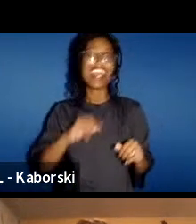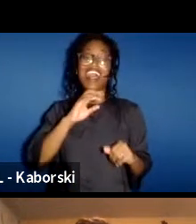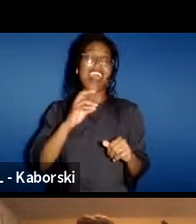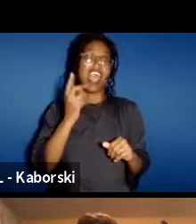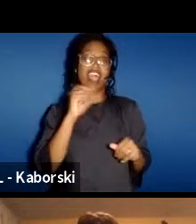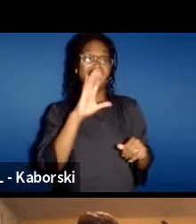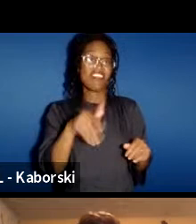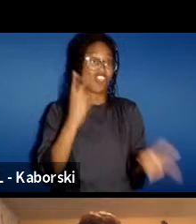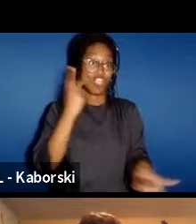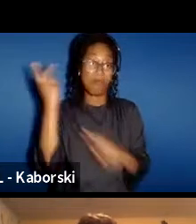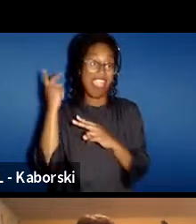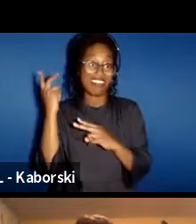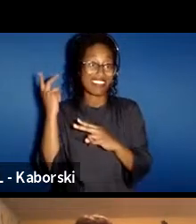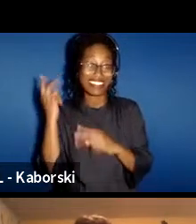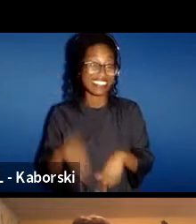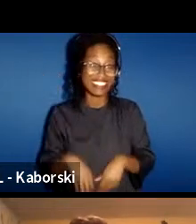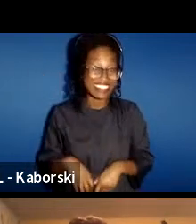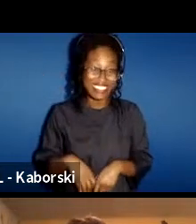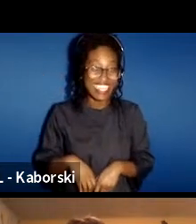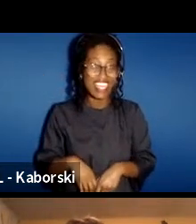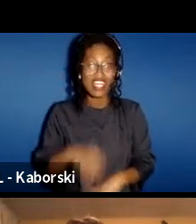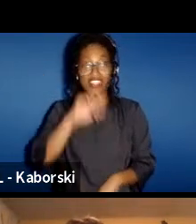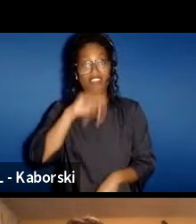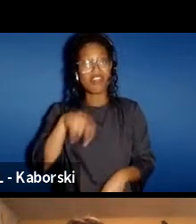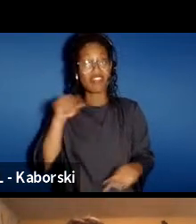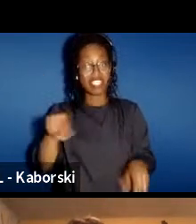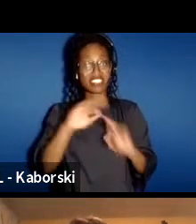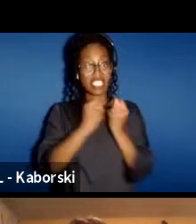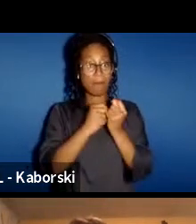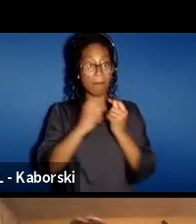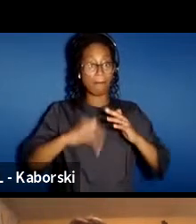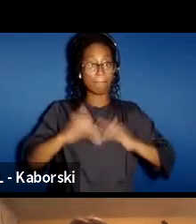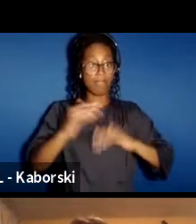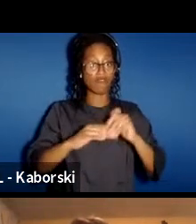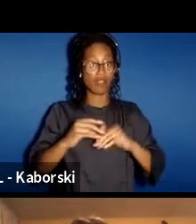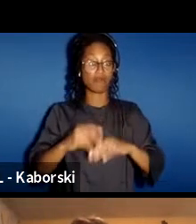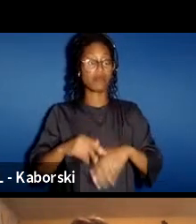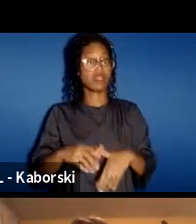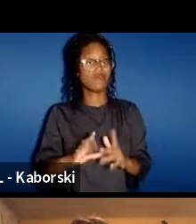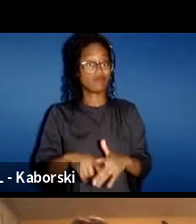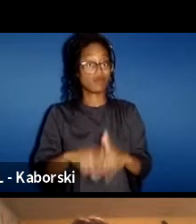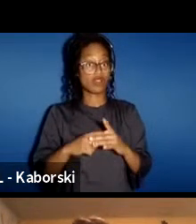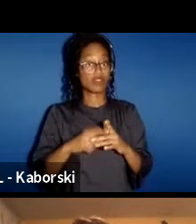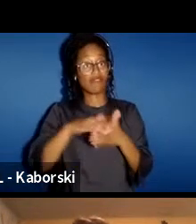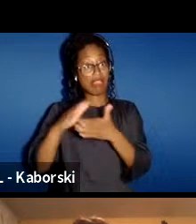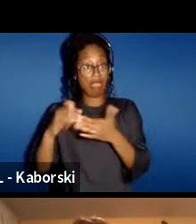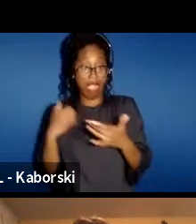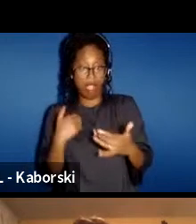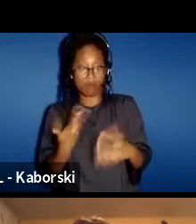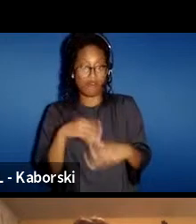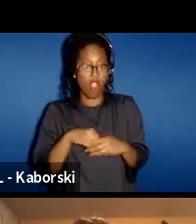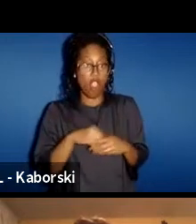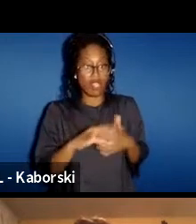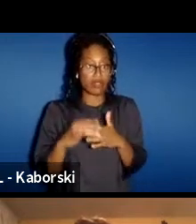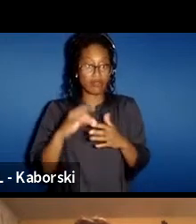back. Honestly, I've built the team kind of from the ground up. We've got an amazing team,